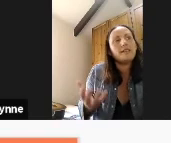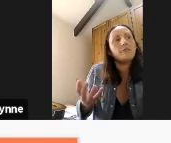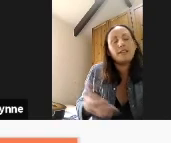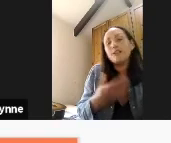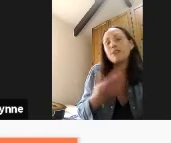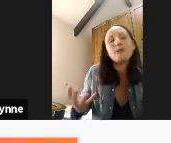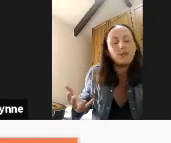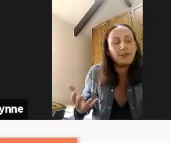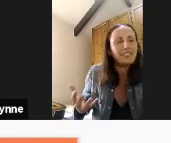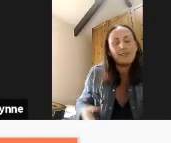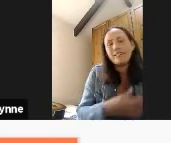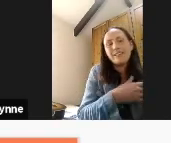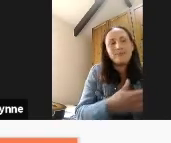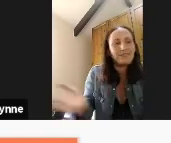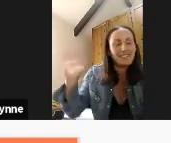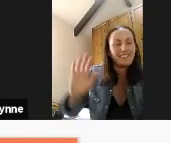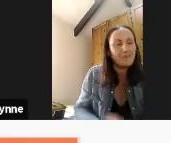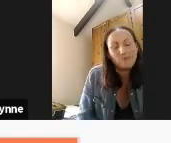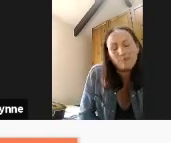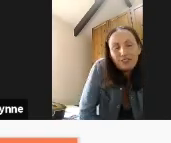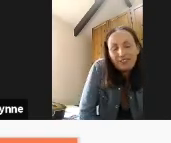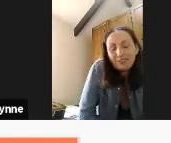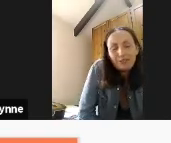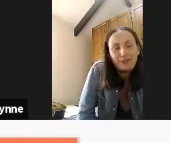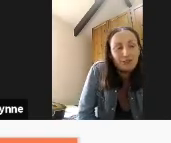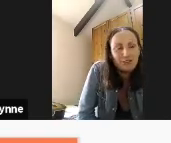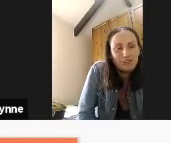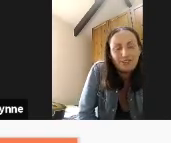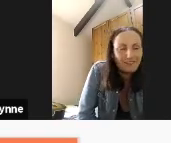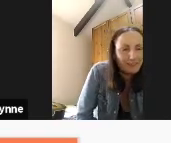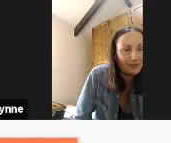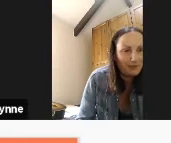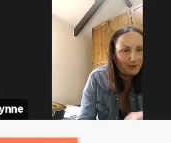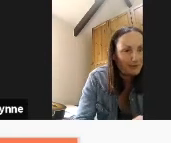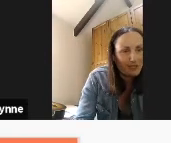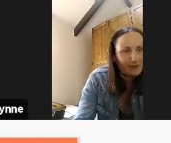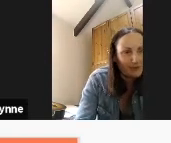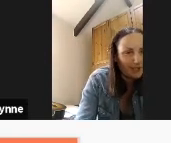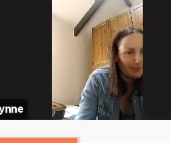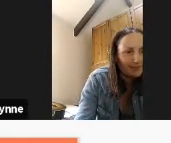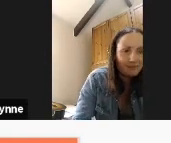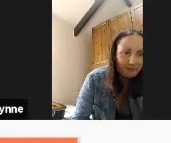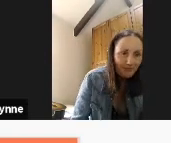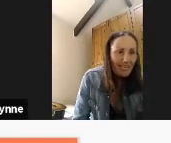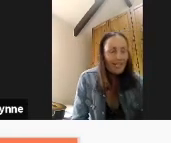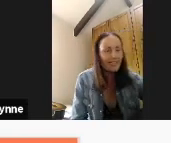way, in this world that we live in, where, you know, most software is just delivered to us for free or so cheaply,